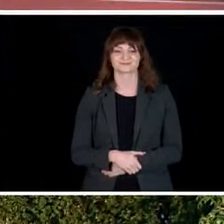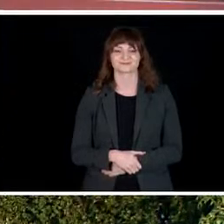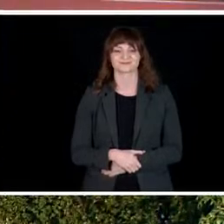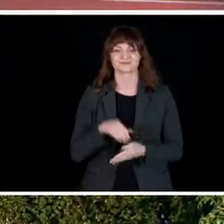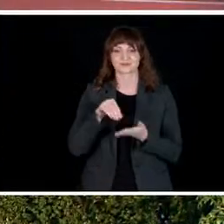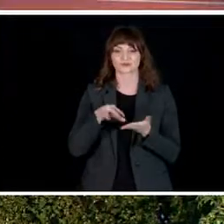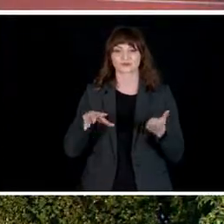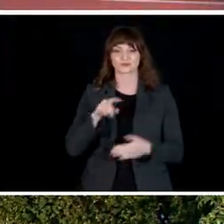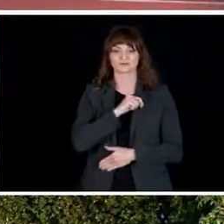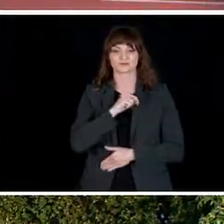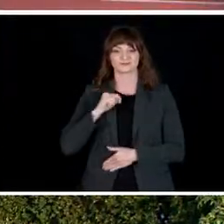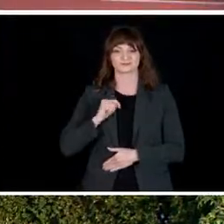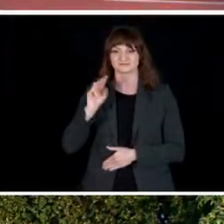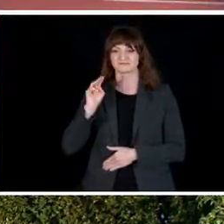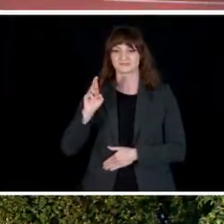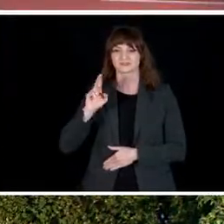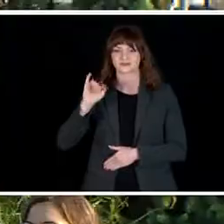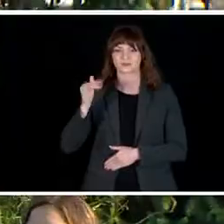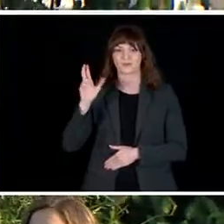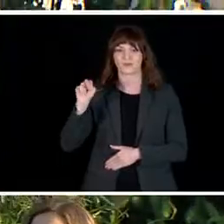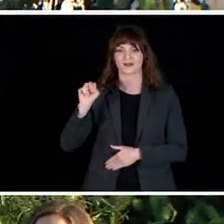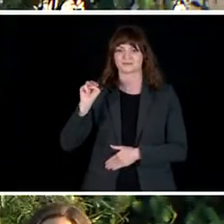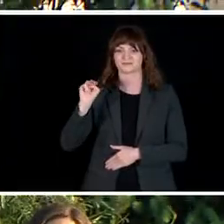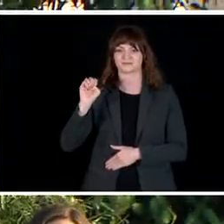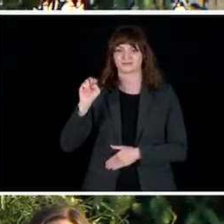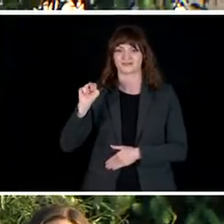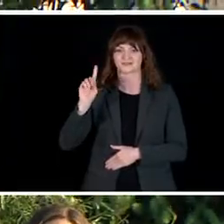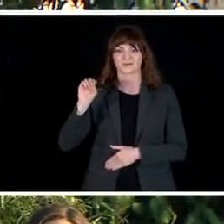Student Trustee, Mr. Juan Mendoza.